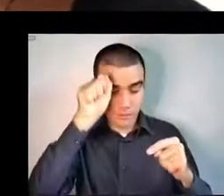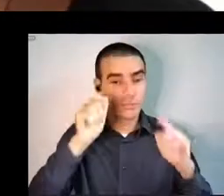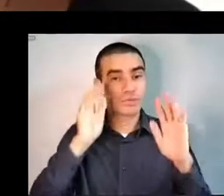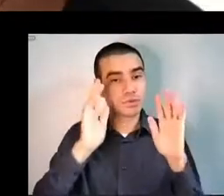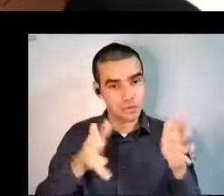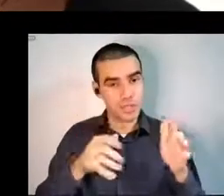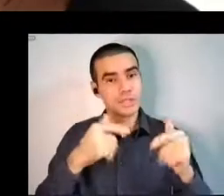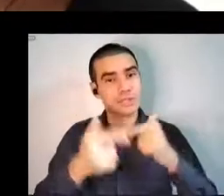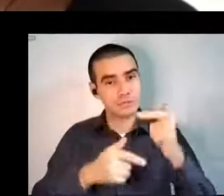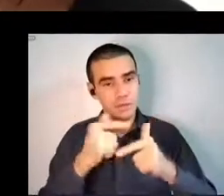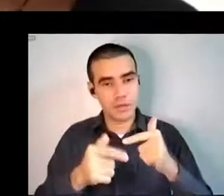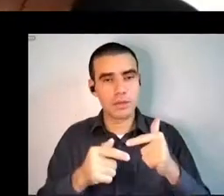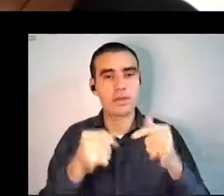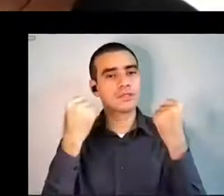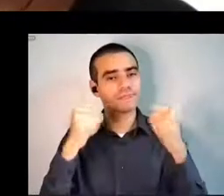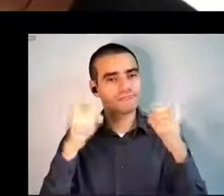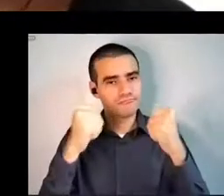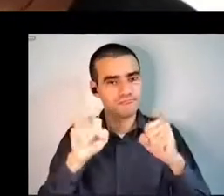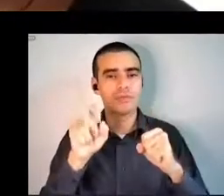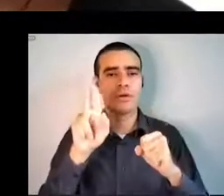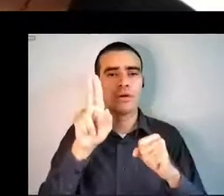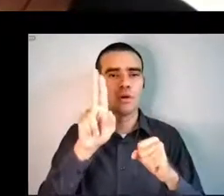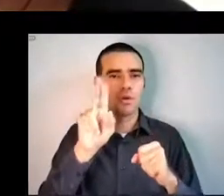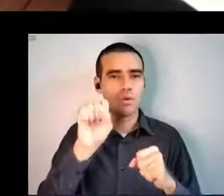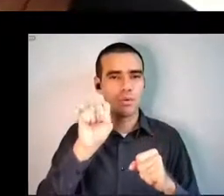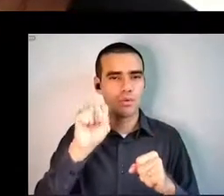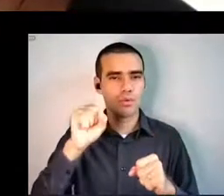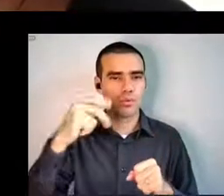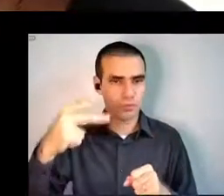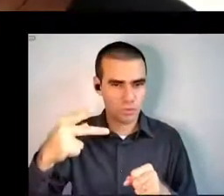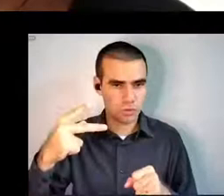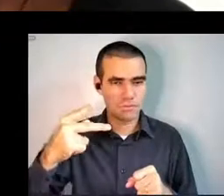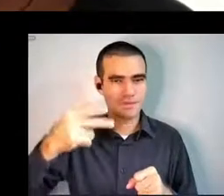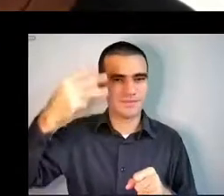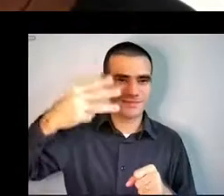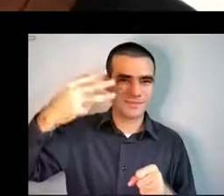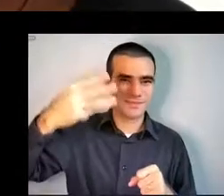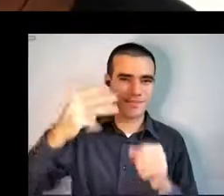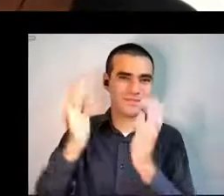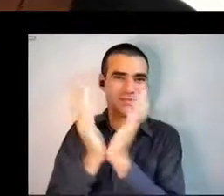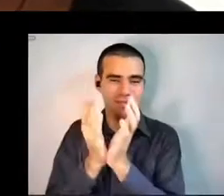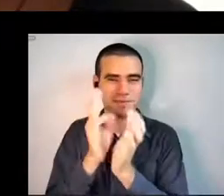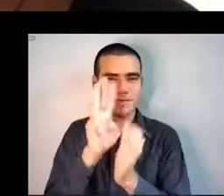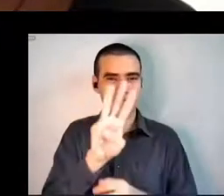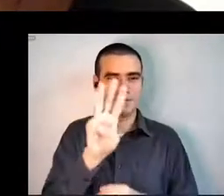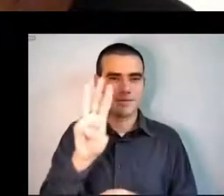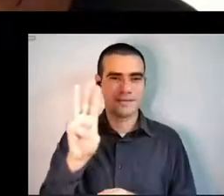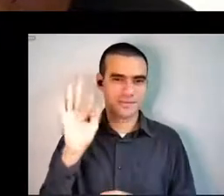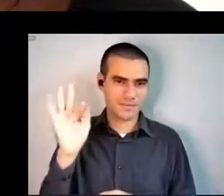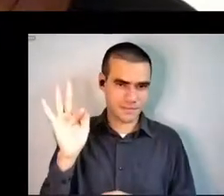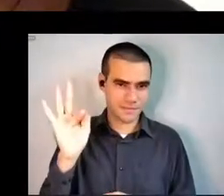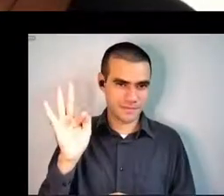area. And academic as a professor in the University of São Paulo.